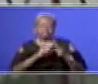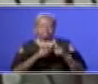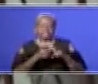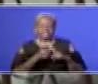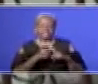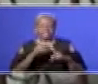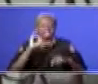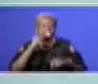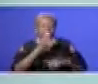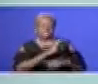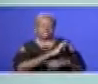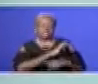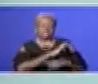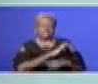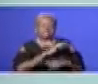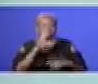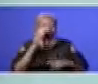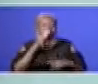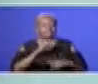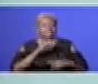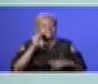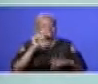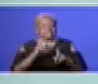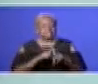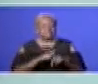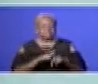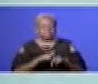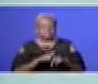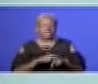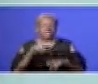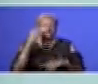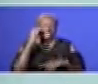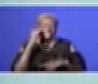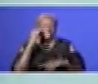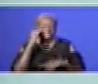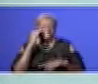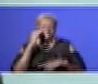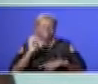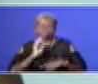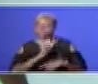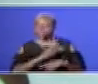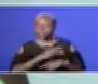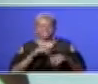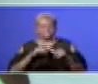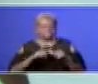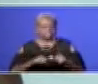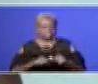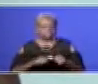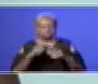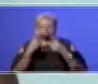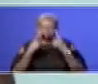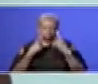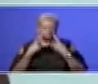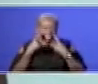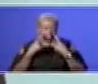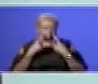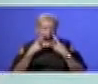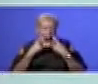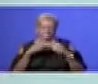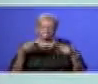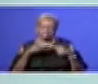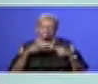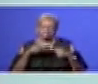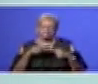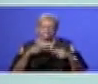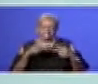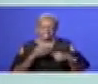her. Her sisters, her cousins, we still mourn. The wound is still wide open.